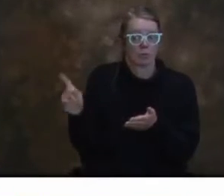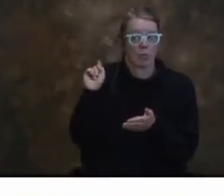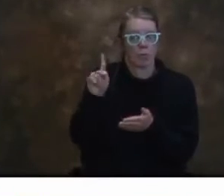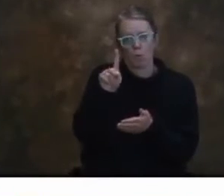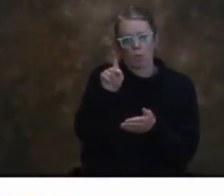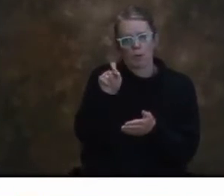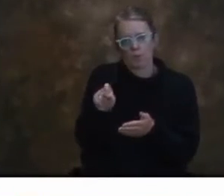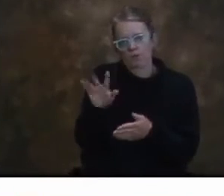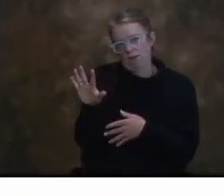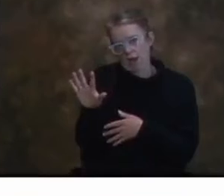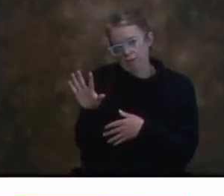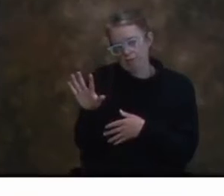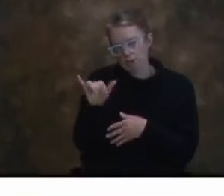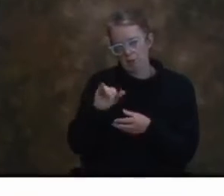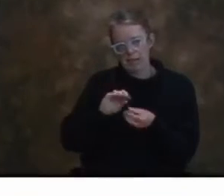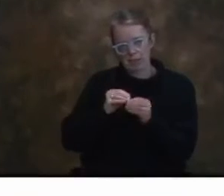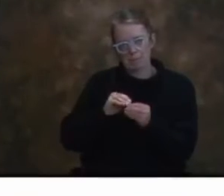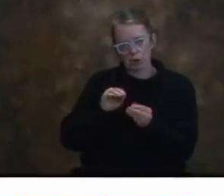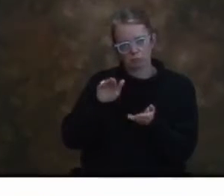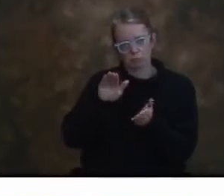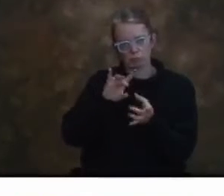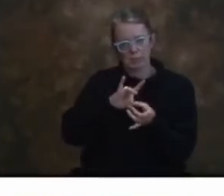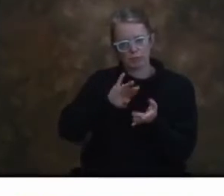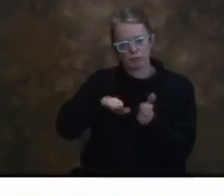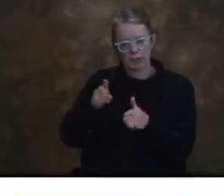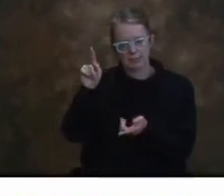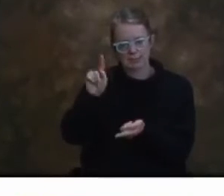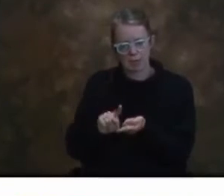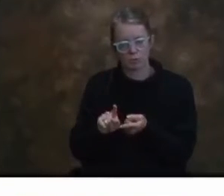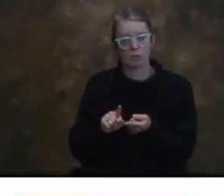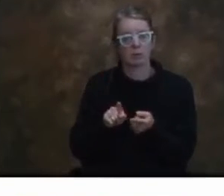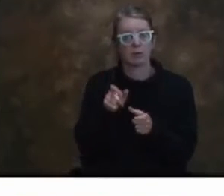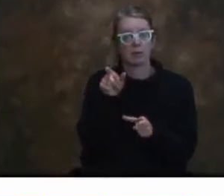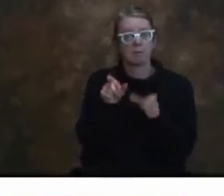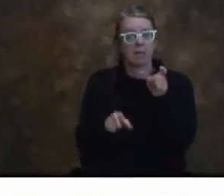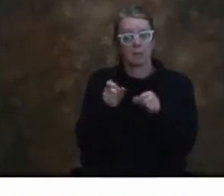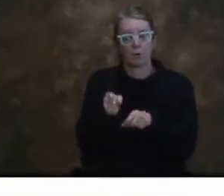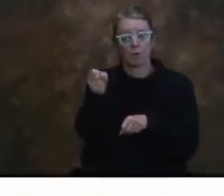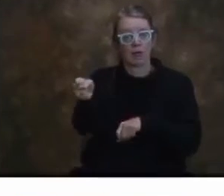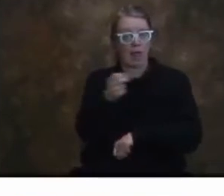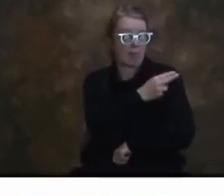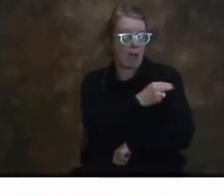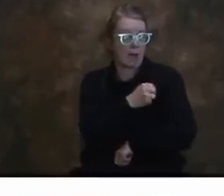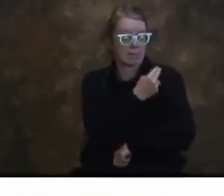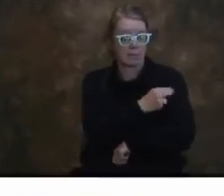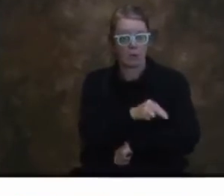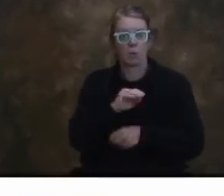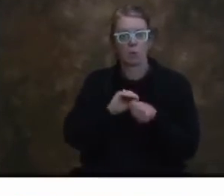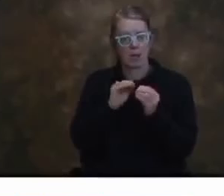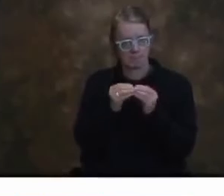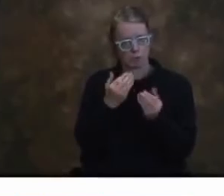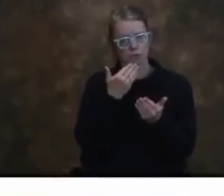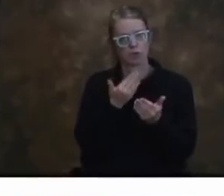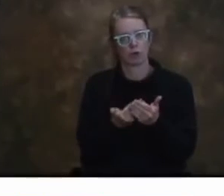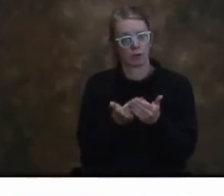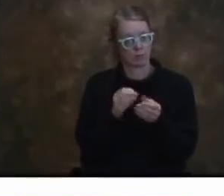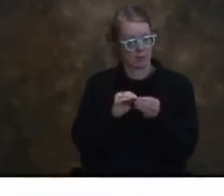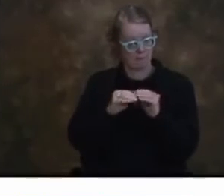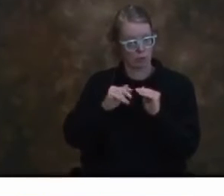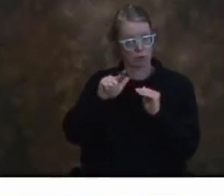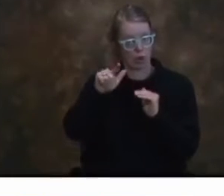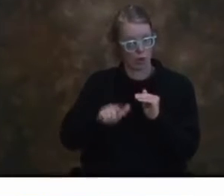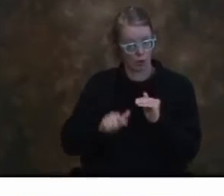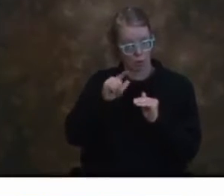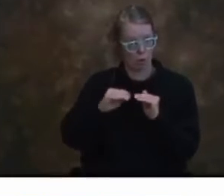before. Our hospitalization rates remain encouraging. They are low and stable and have been for a few weeks